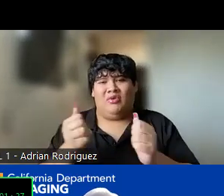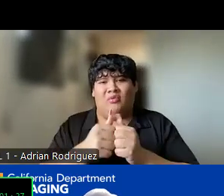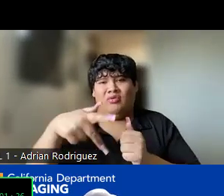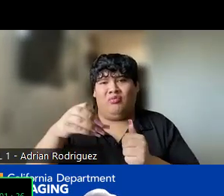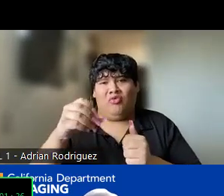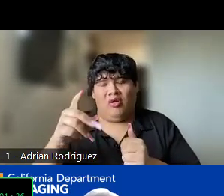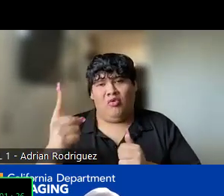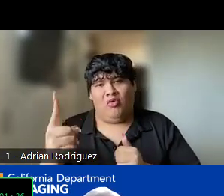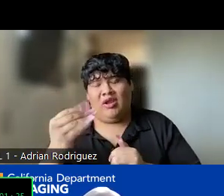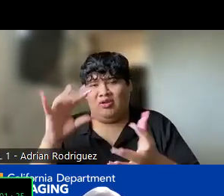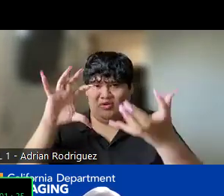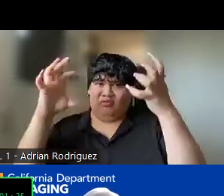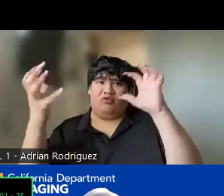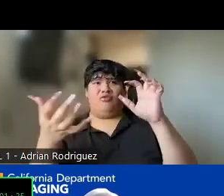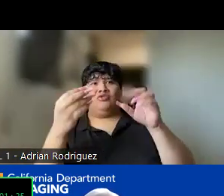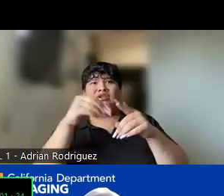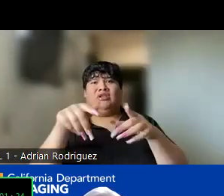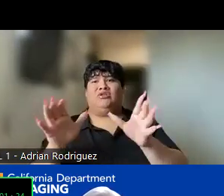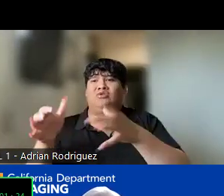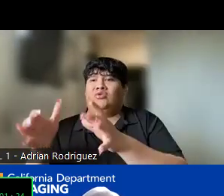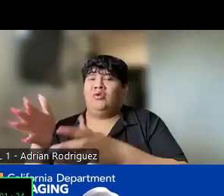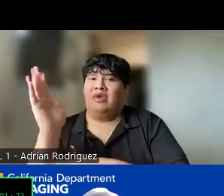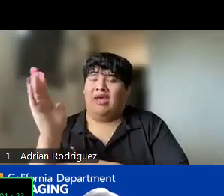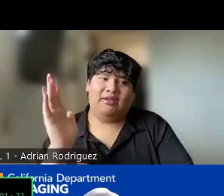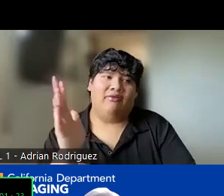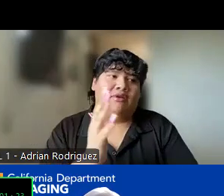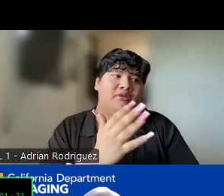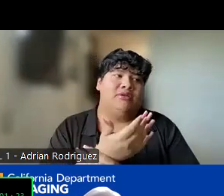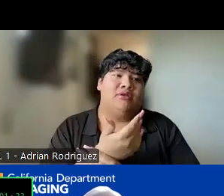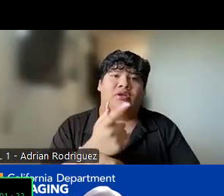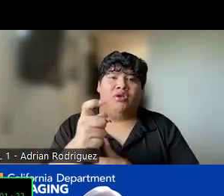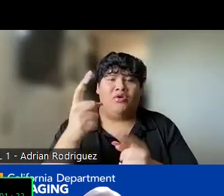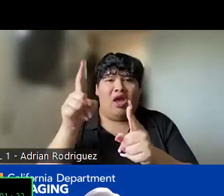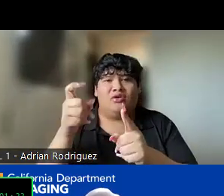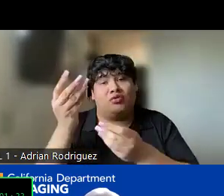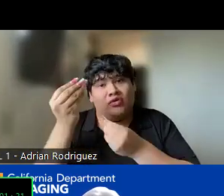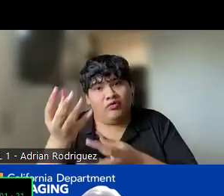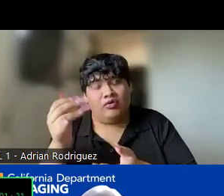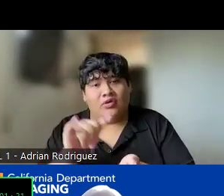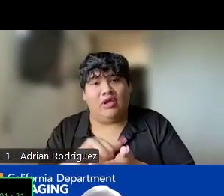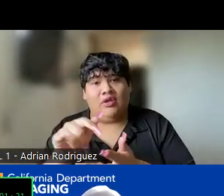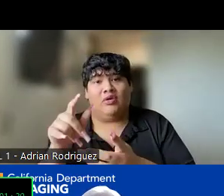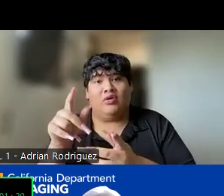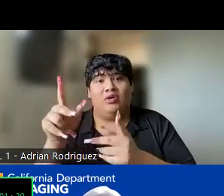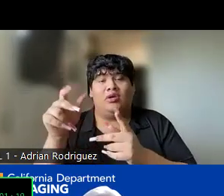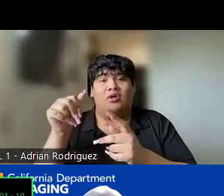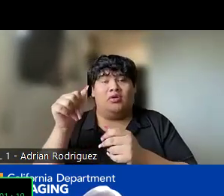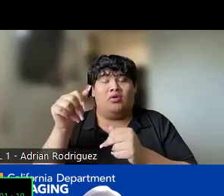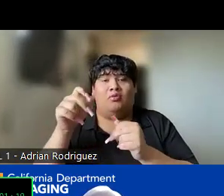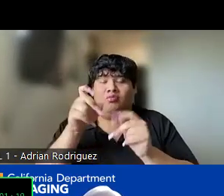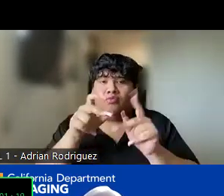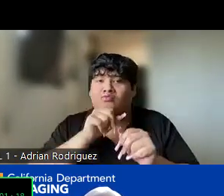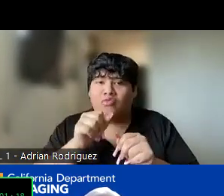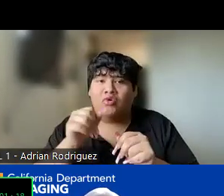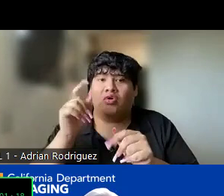confusion. And so in this group of advocates, I would just love to ask you or like implore you to recognize that seniors across the state are